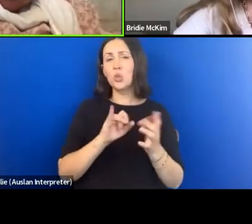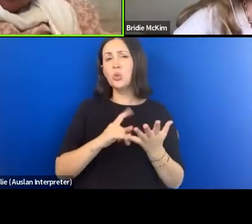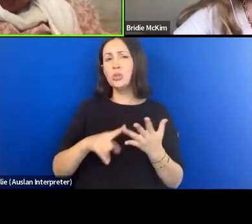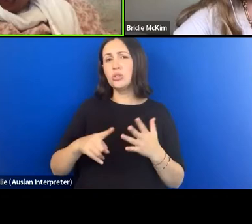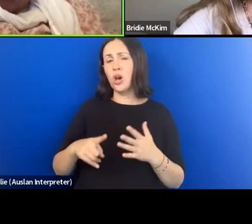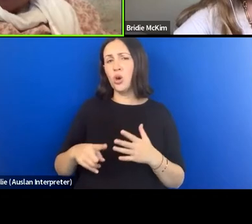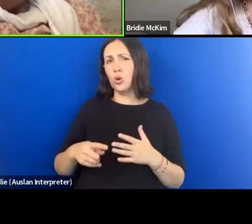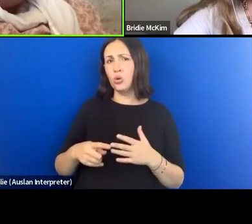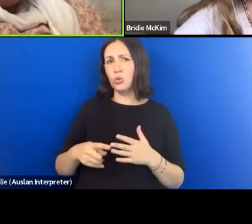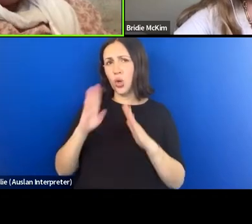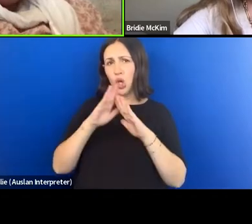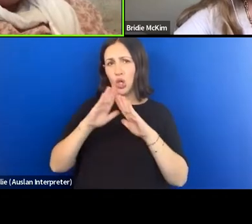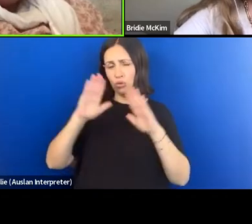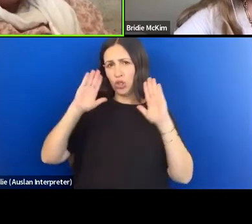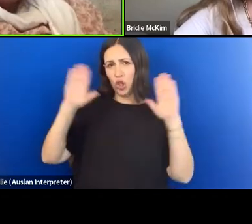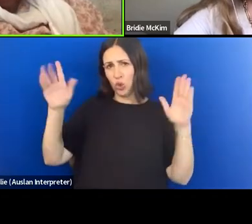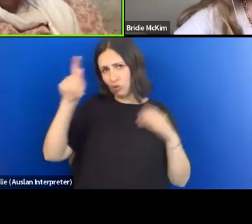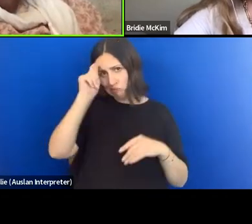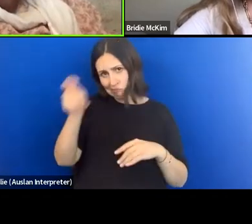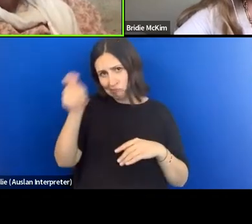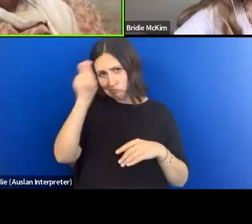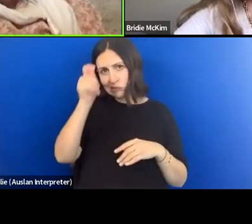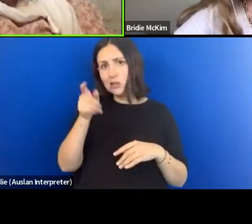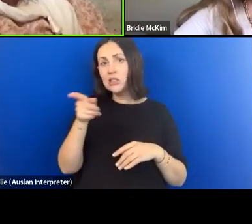out to that. For sure.